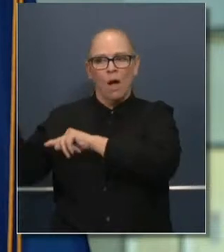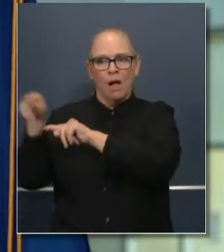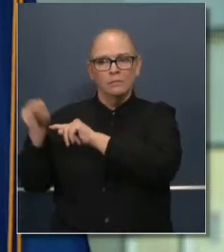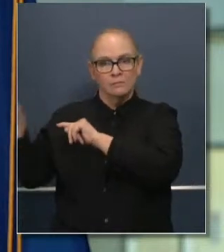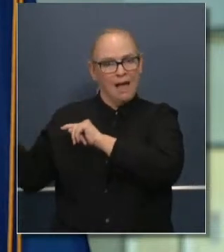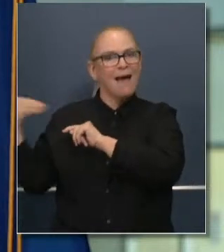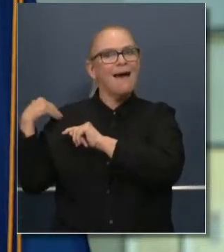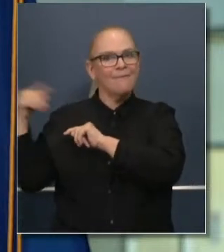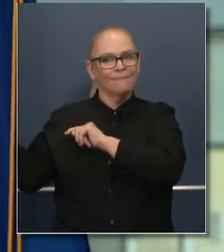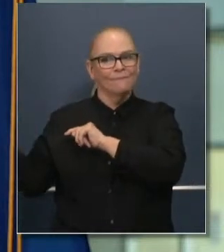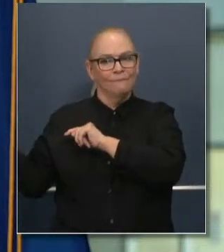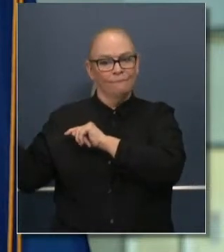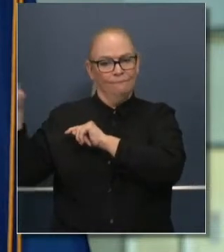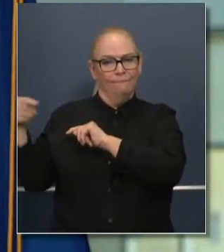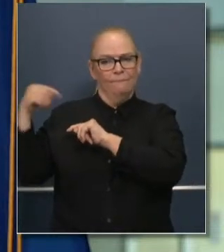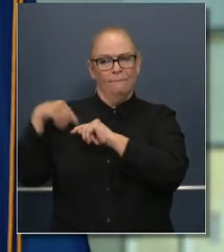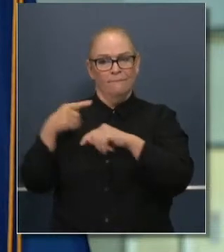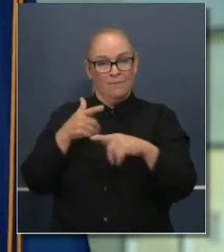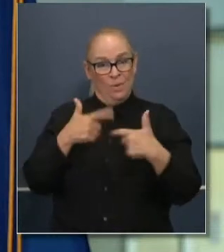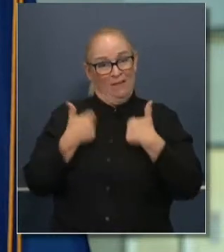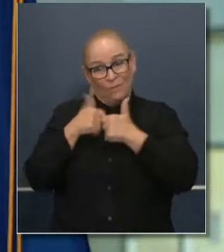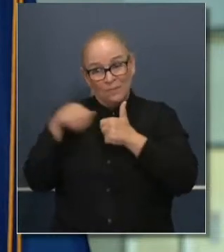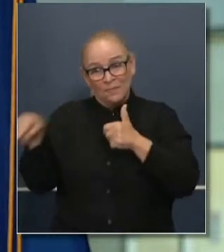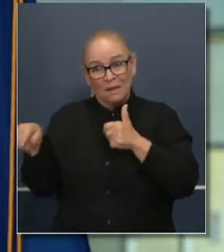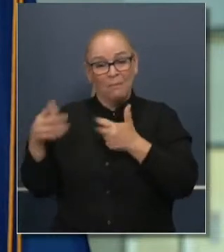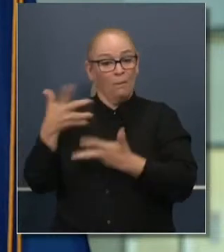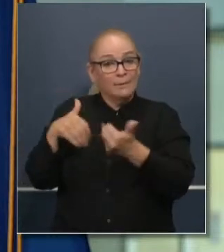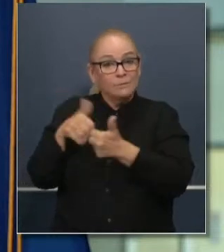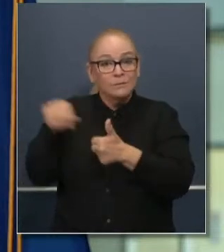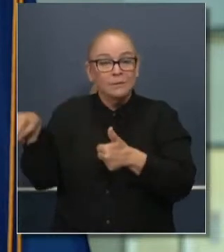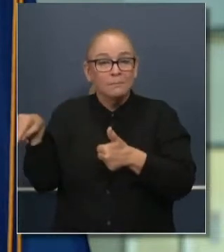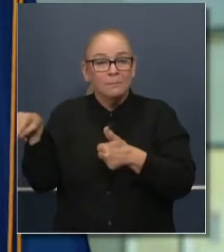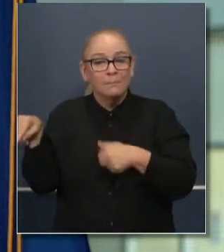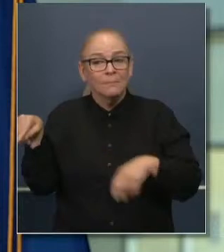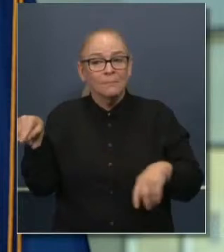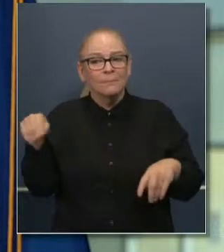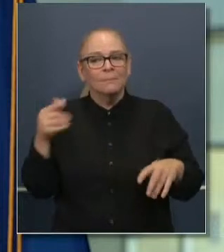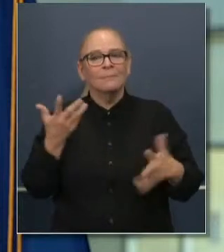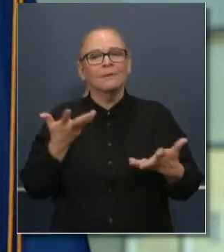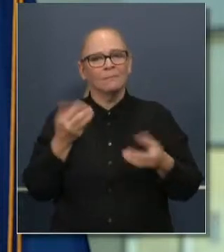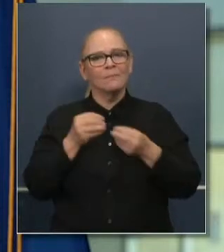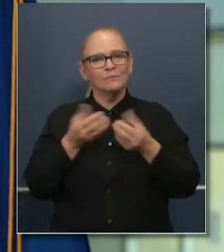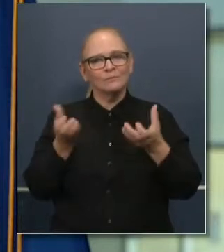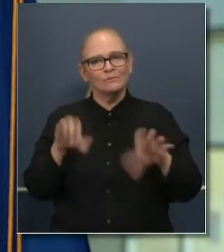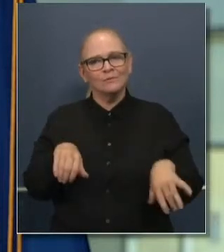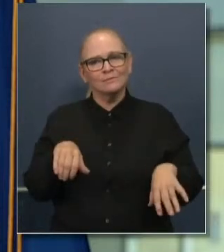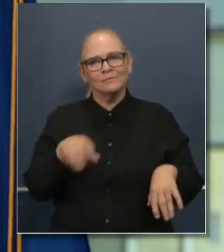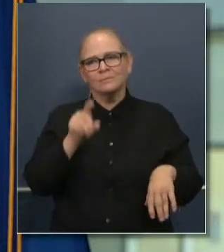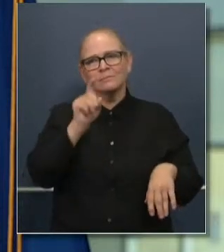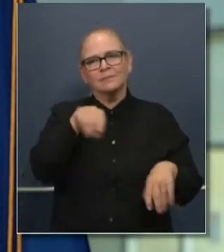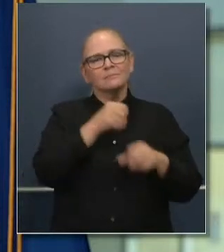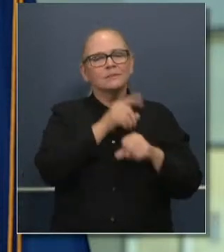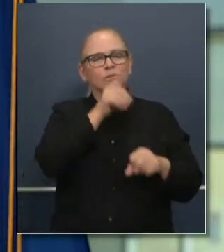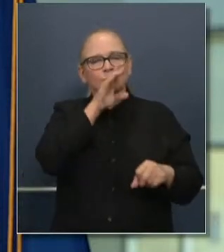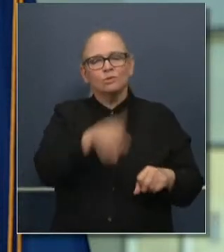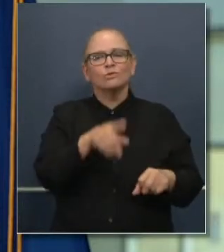somebody who's known COVID positive, let's say in an indoor gathering where you're not, unfortunately, using a mask. We know that the masks protect quite a bit